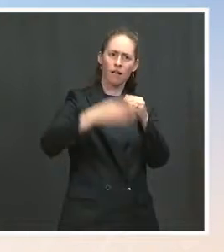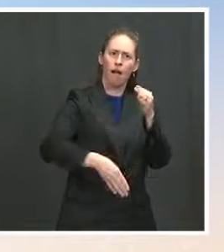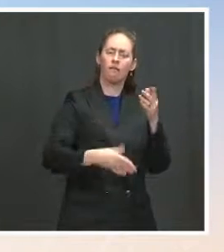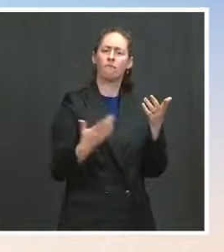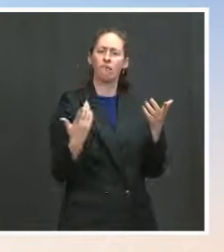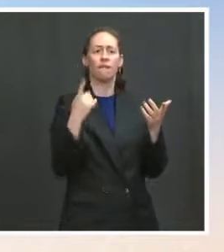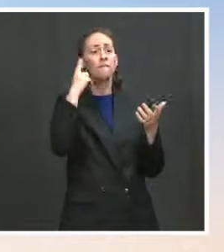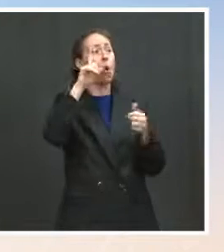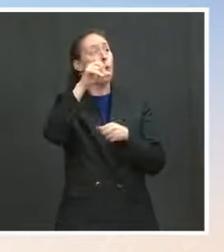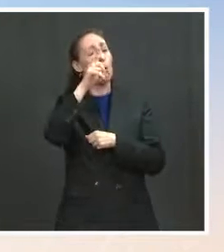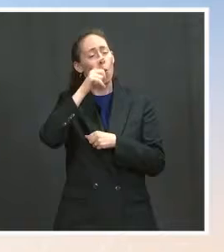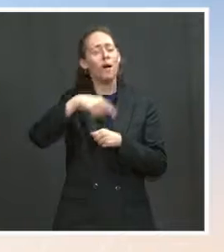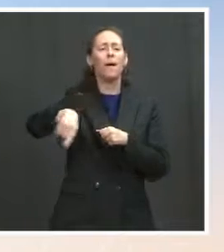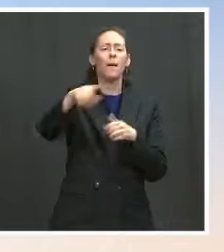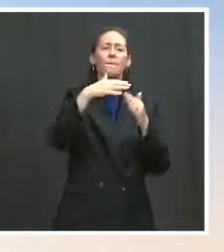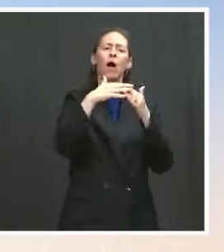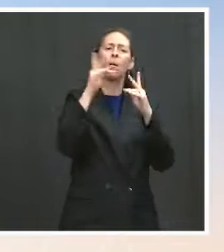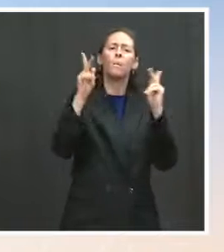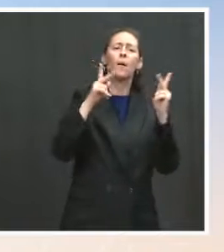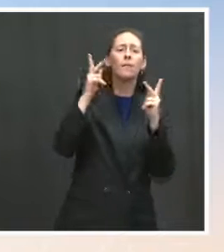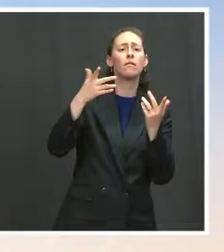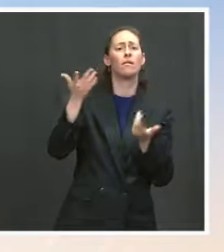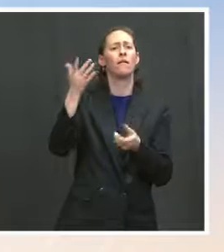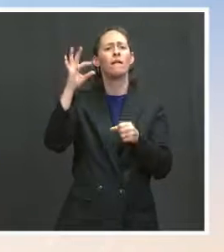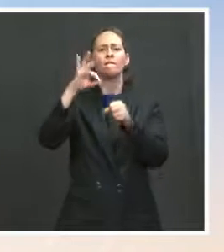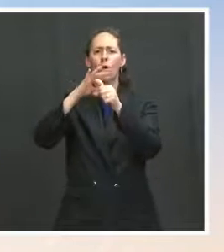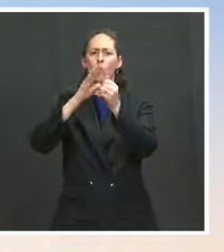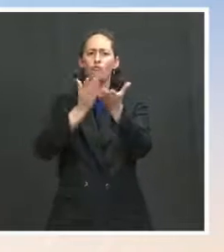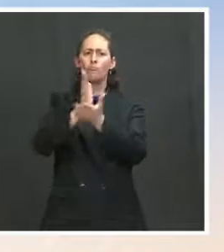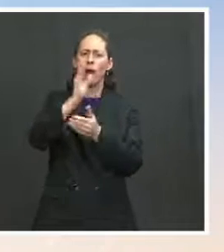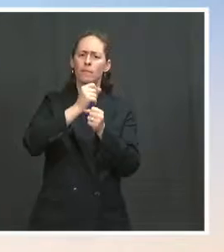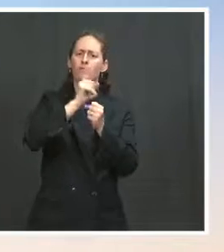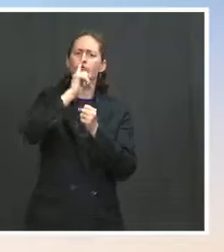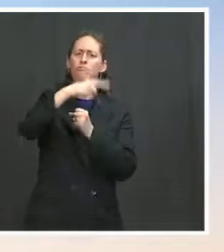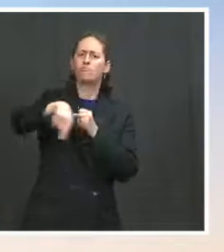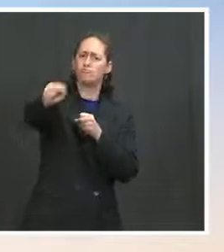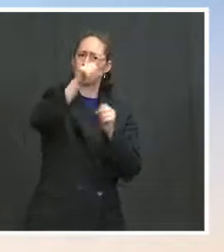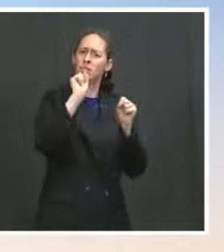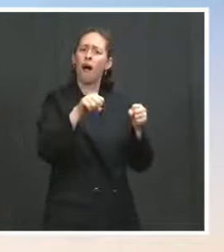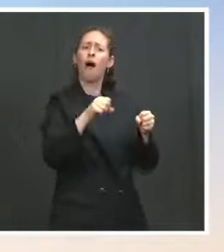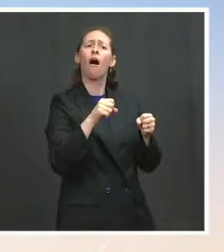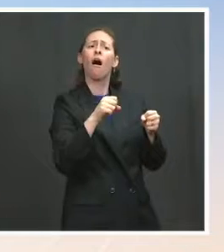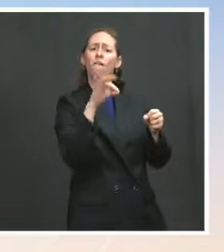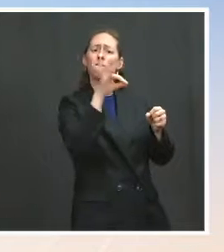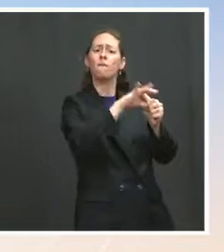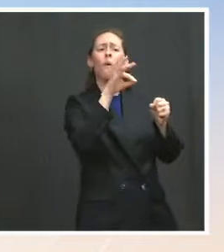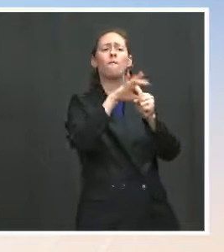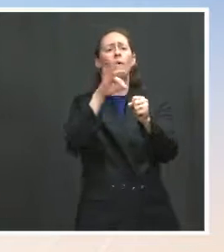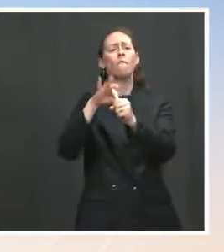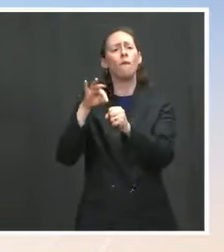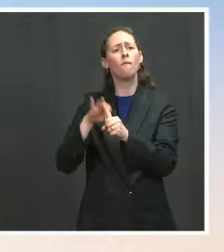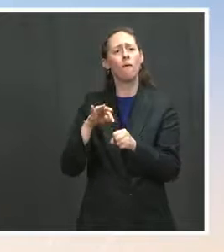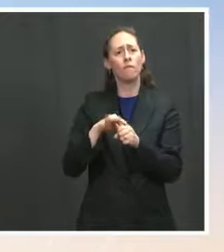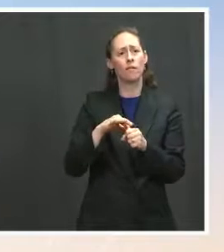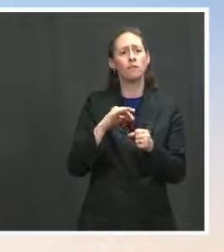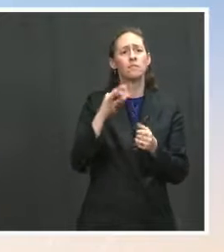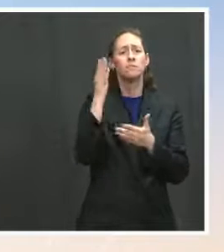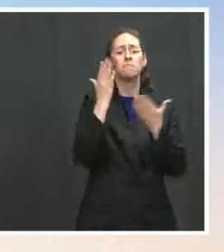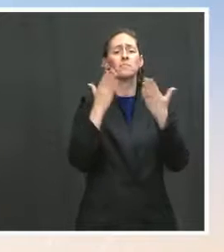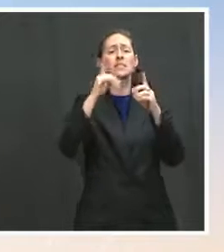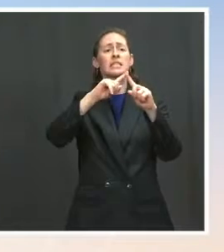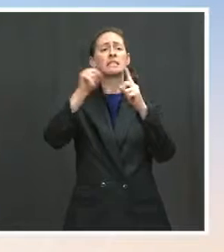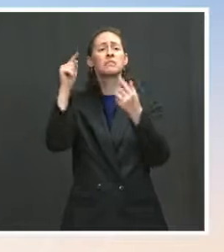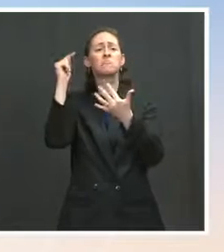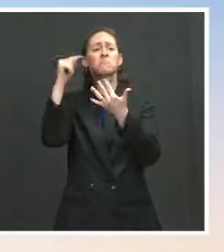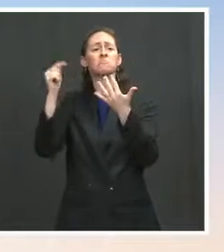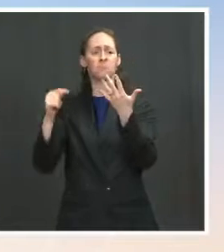rights and ensuring that more people have access to voting rights, or whether that is moving forward on other priority items for him. He has